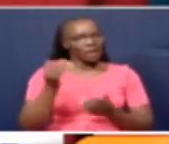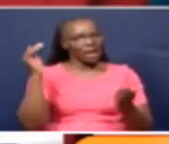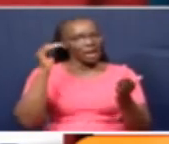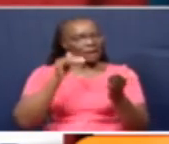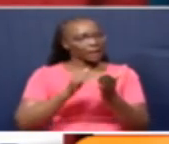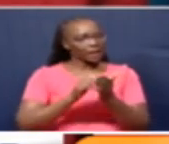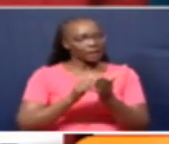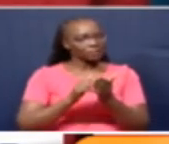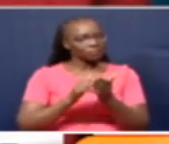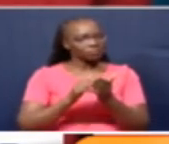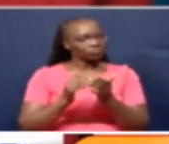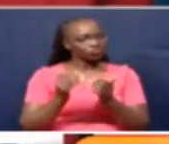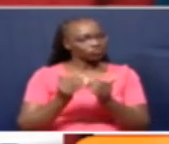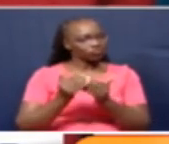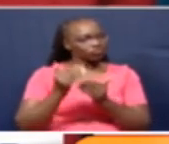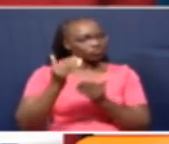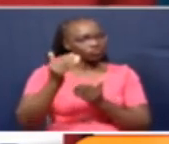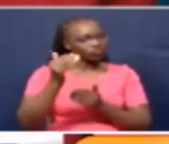someday.